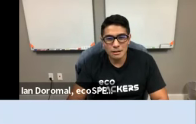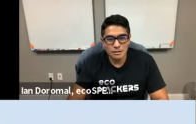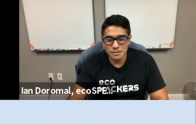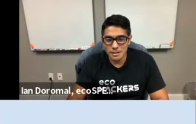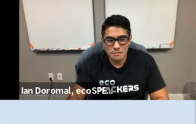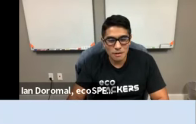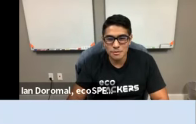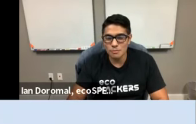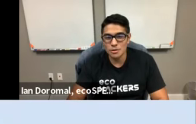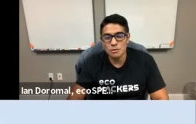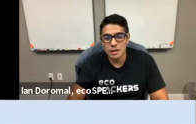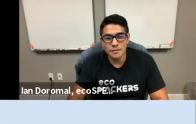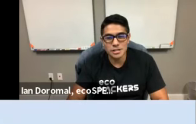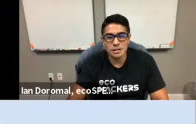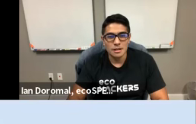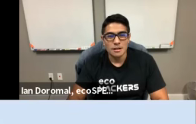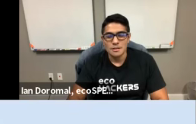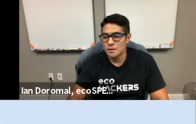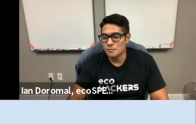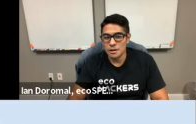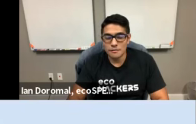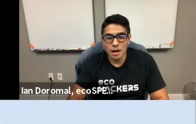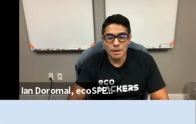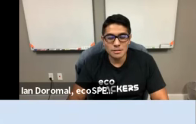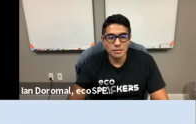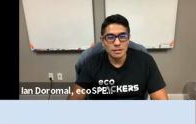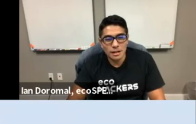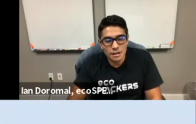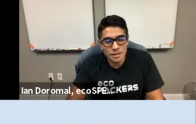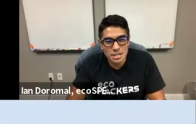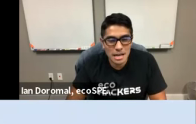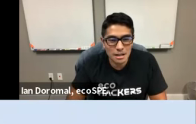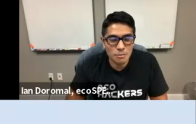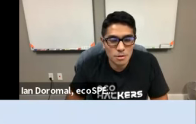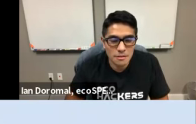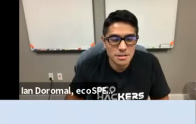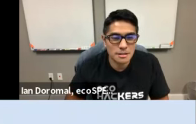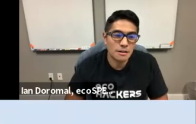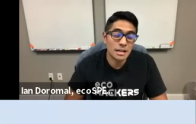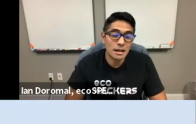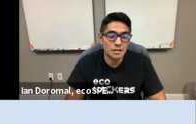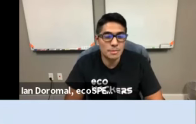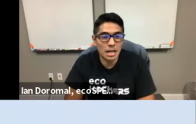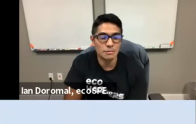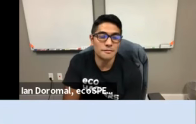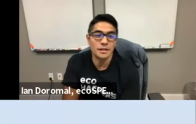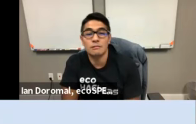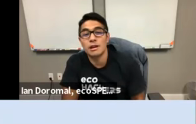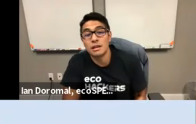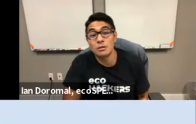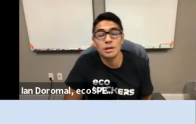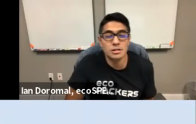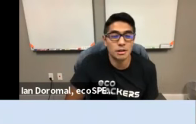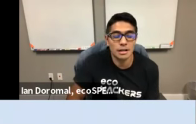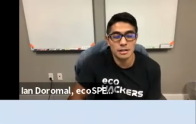to tackle, to disrupt with new innovation. So for environmental, that's exactly where we saw this, our technologies being able to fit and